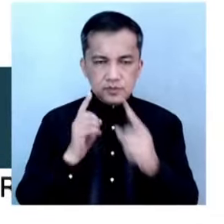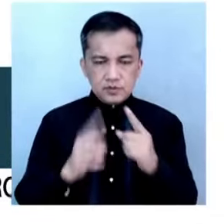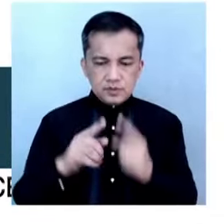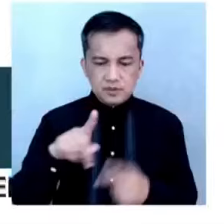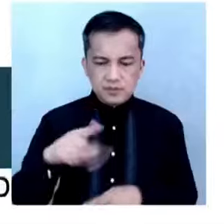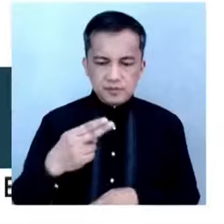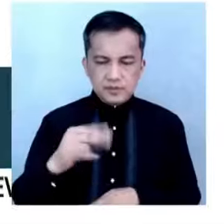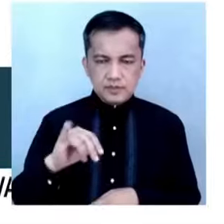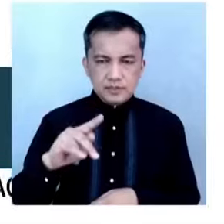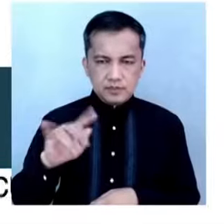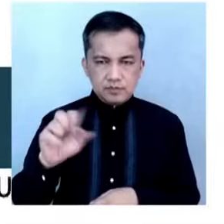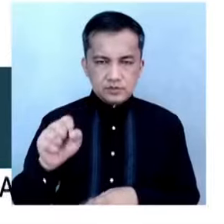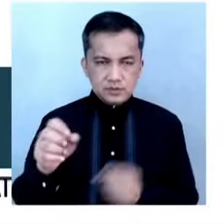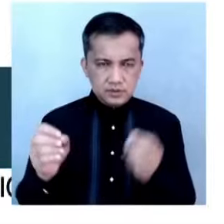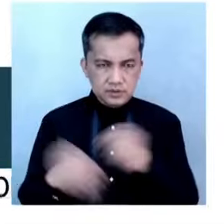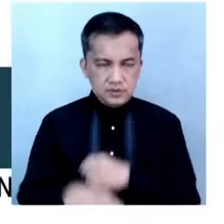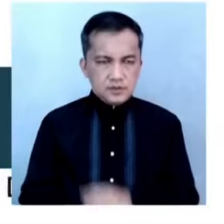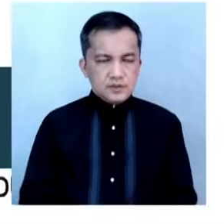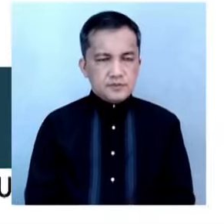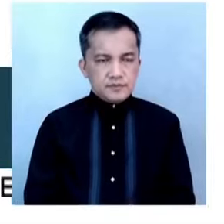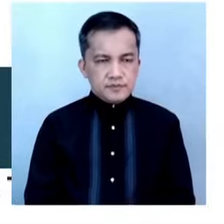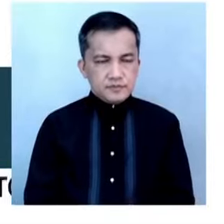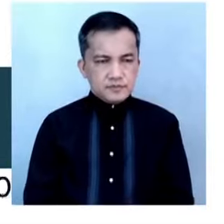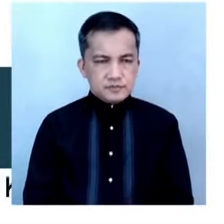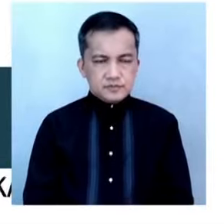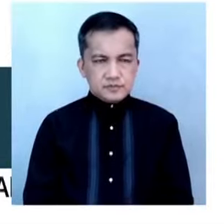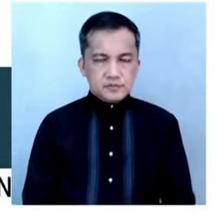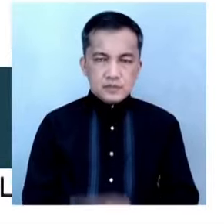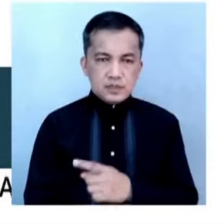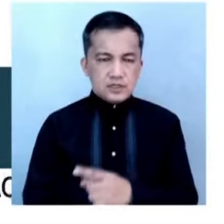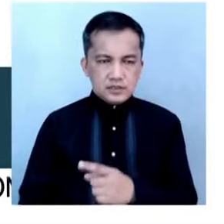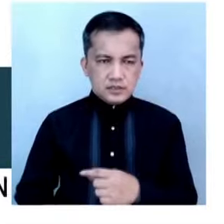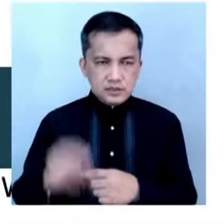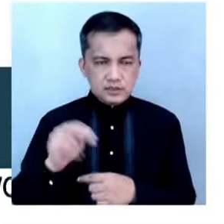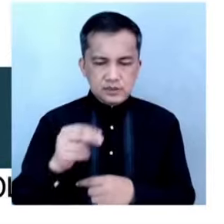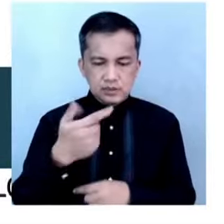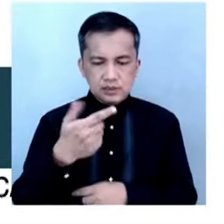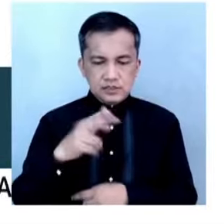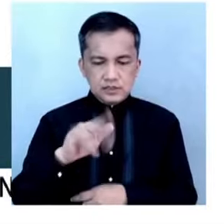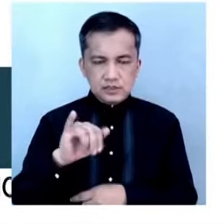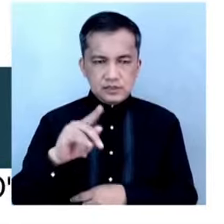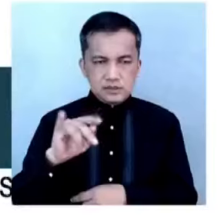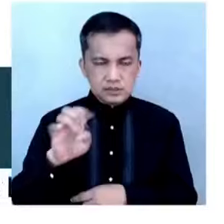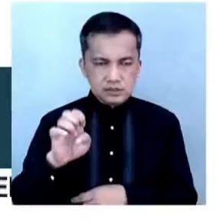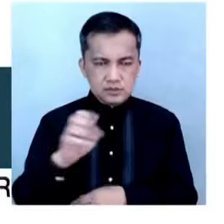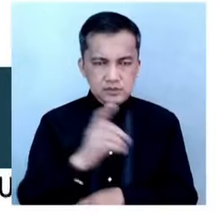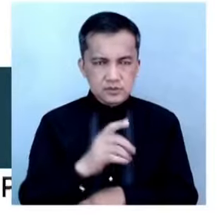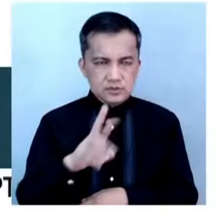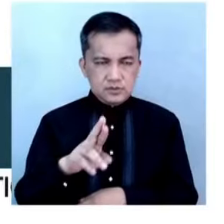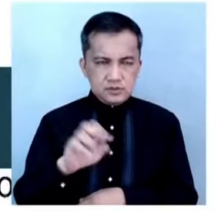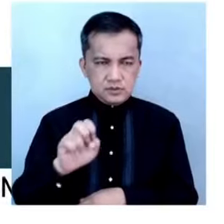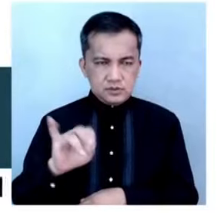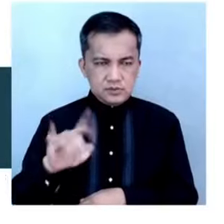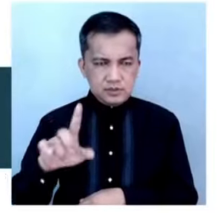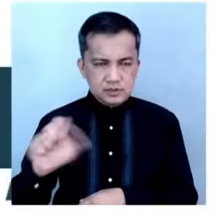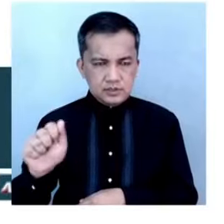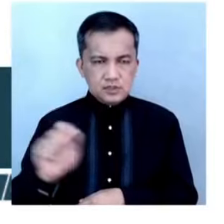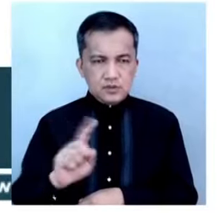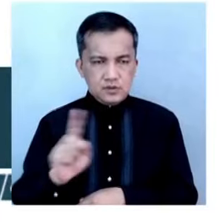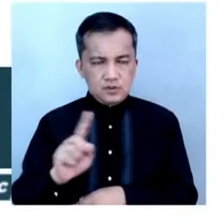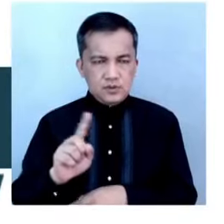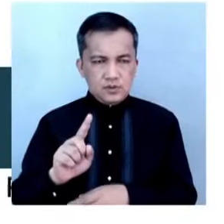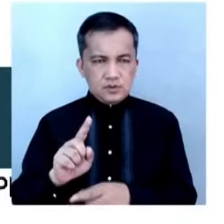kanilang tanggapan. And this is what they need. They need guidance, Dr. Sevilla. They need to know what is the current